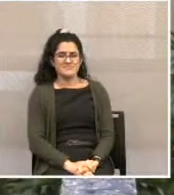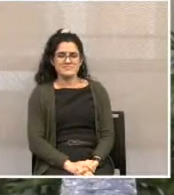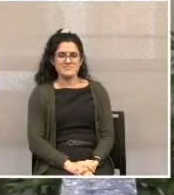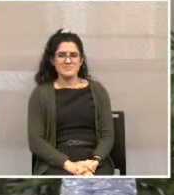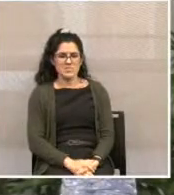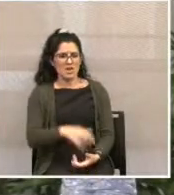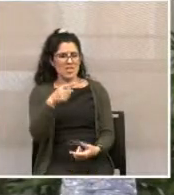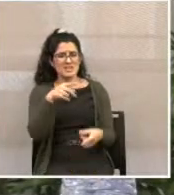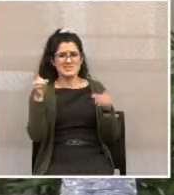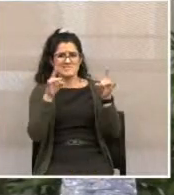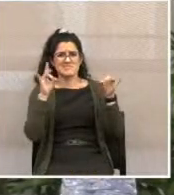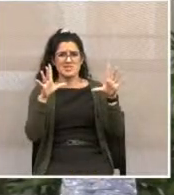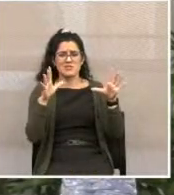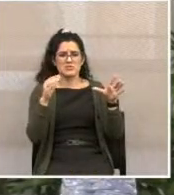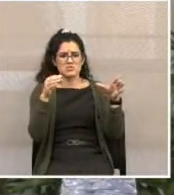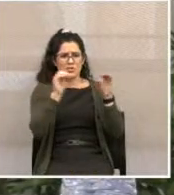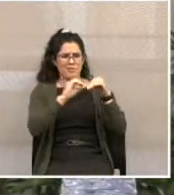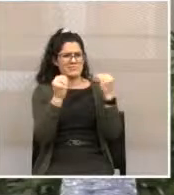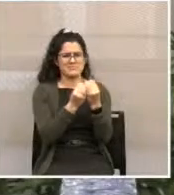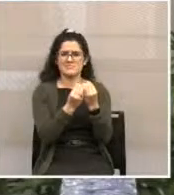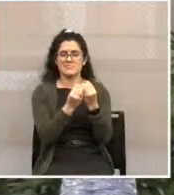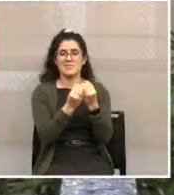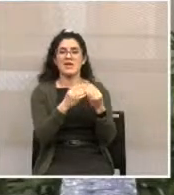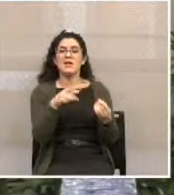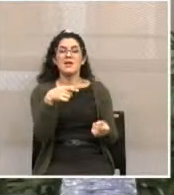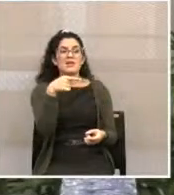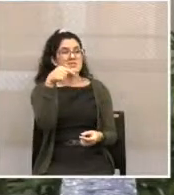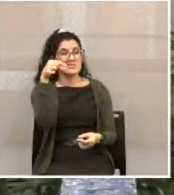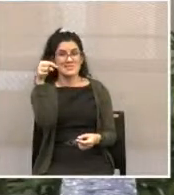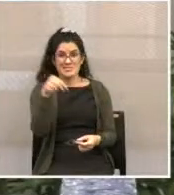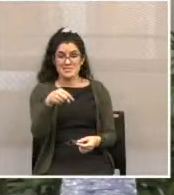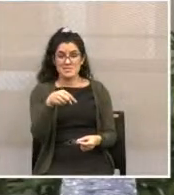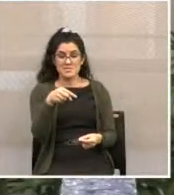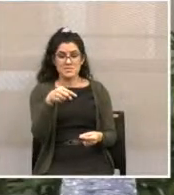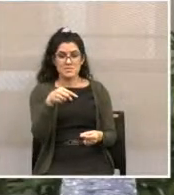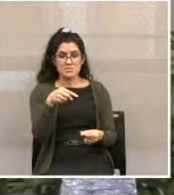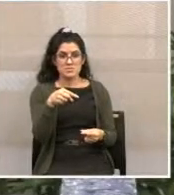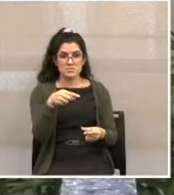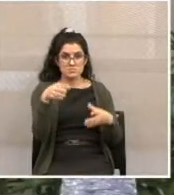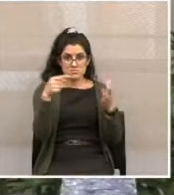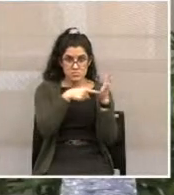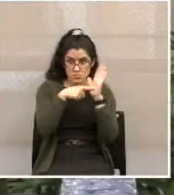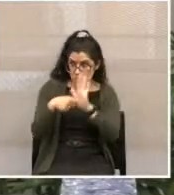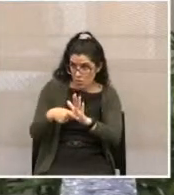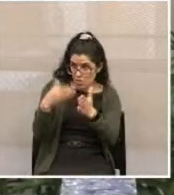a terrorist organization. And when this was brought to their attention,